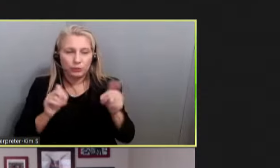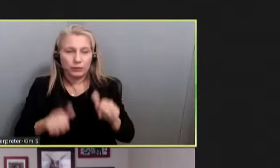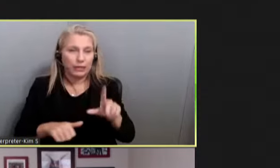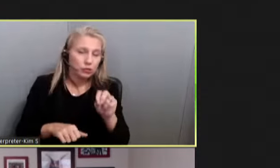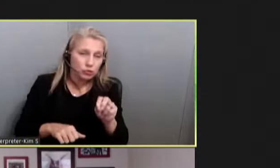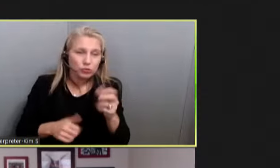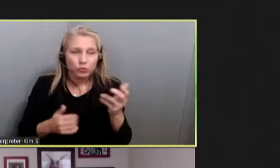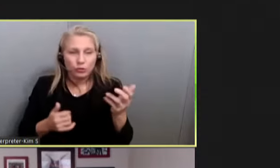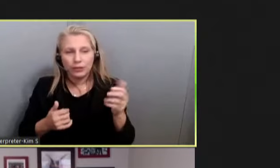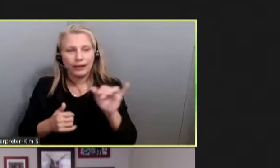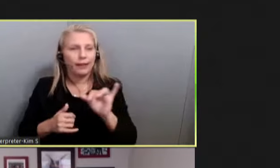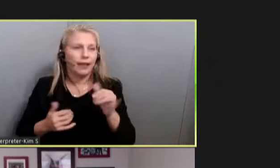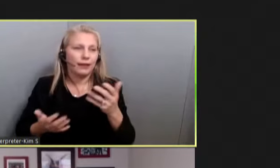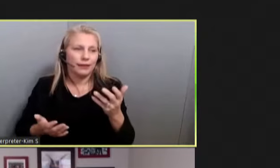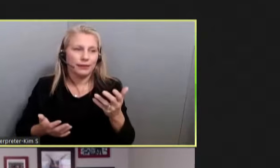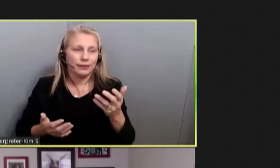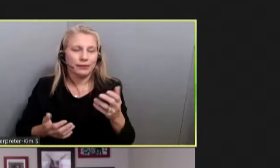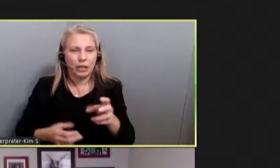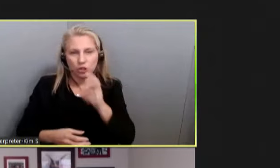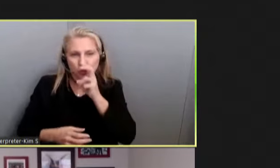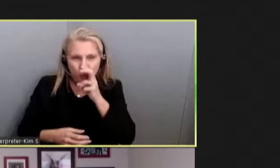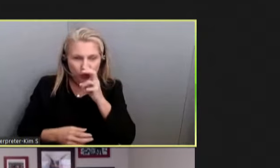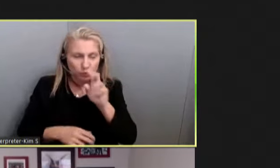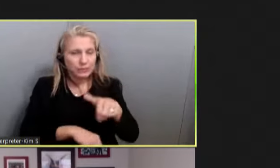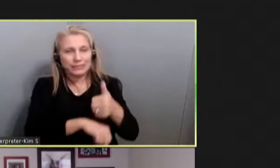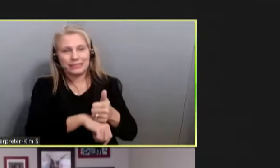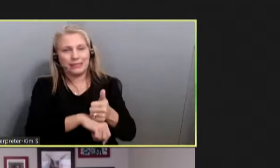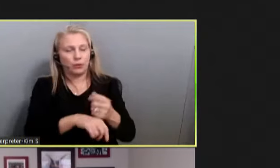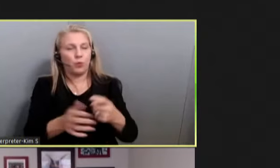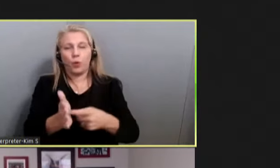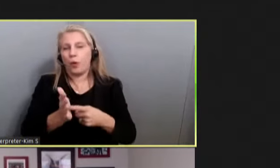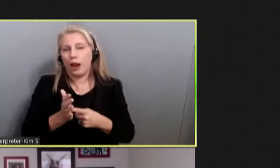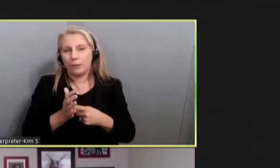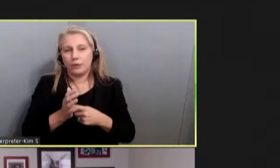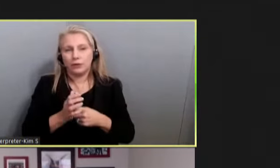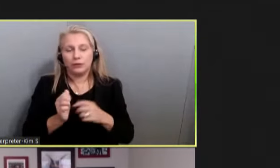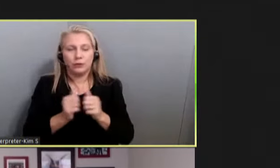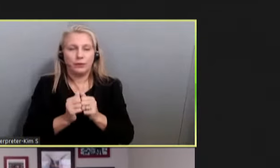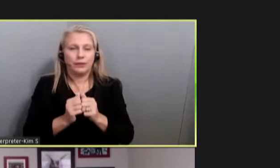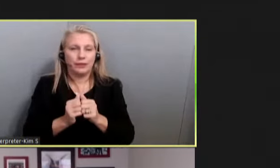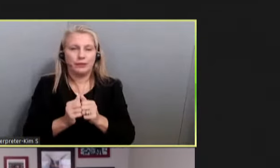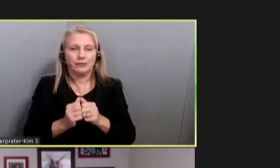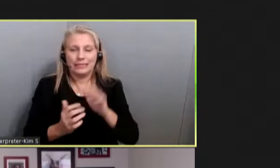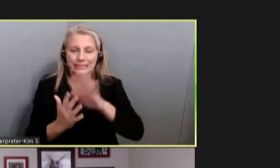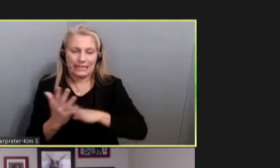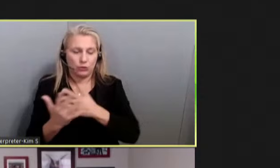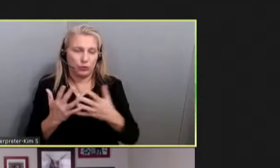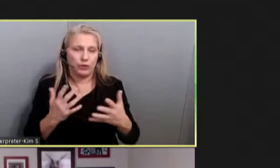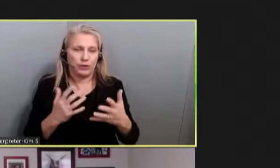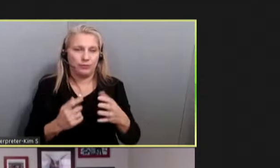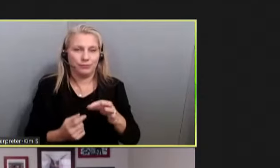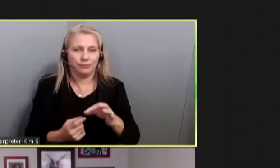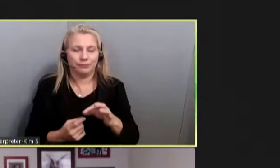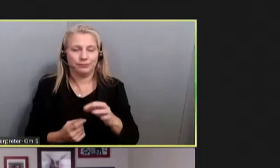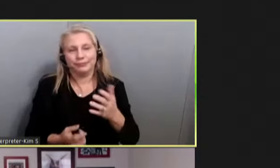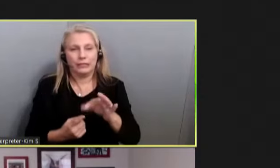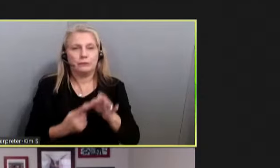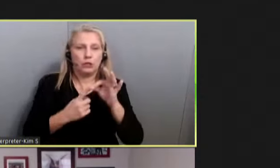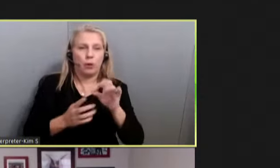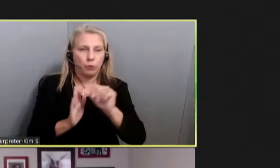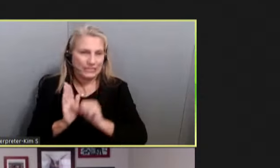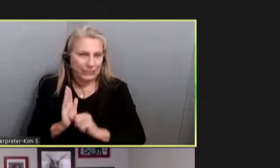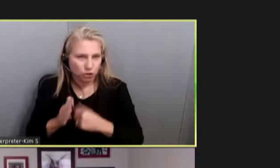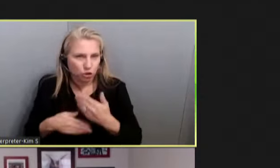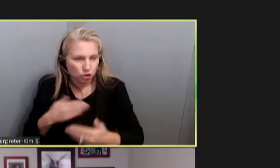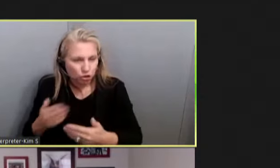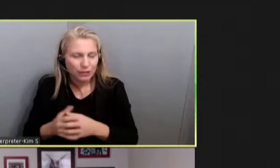like a stricter set of requirements around scheduled elective procedures. We're not there today,